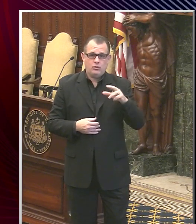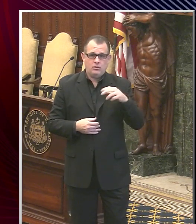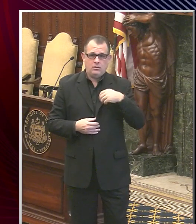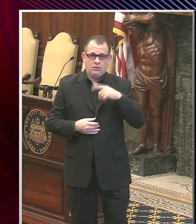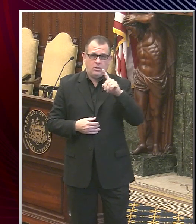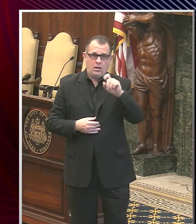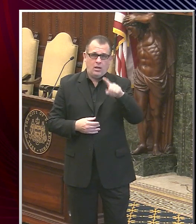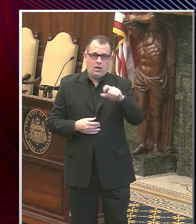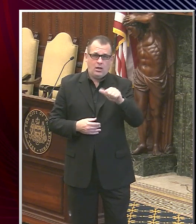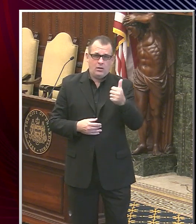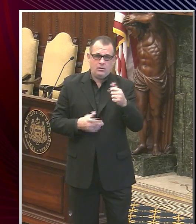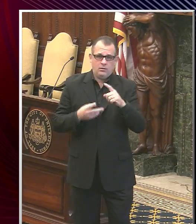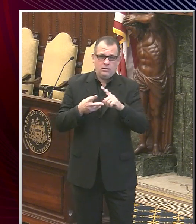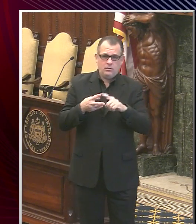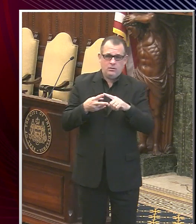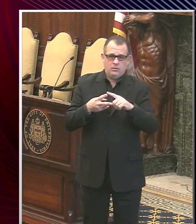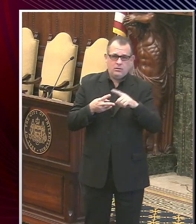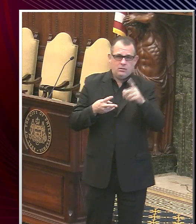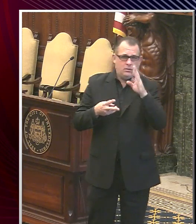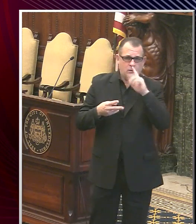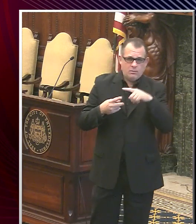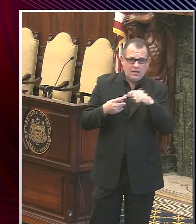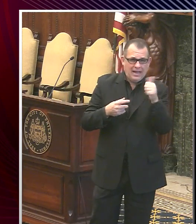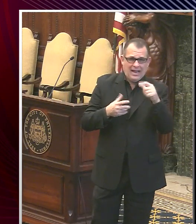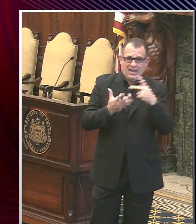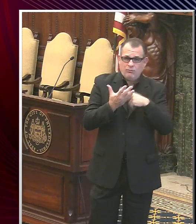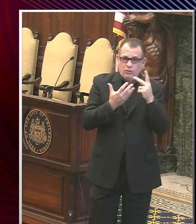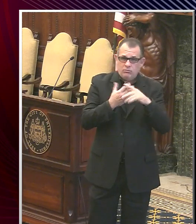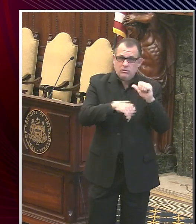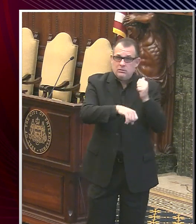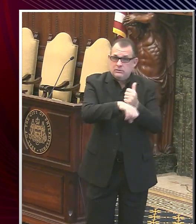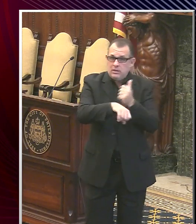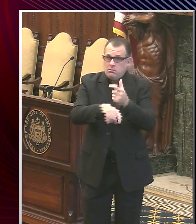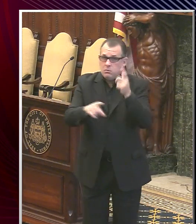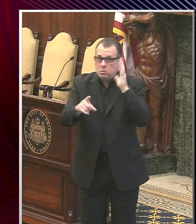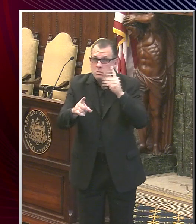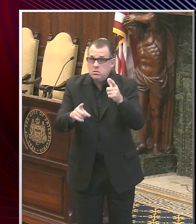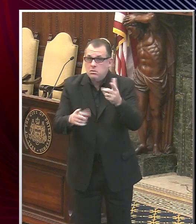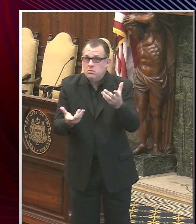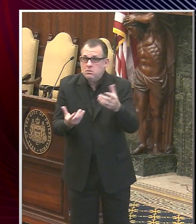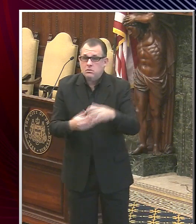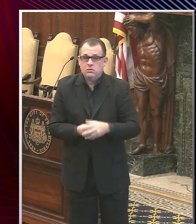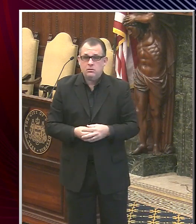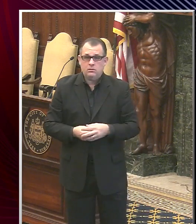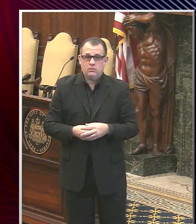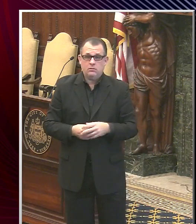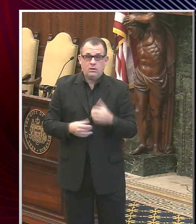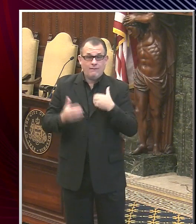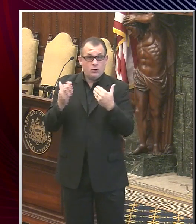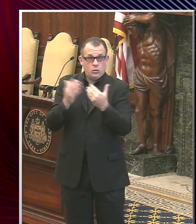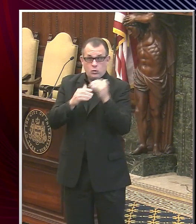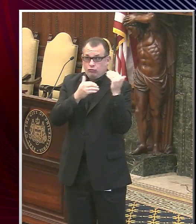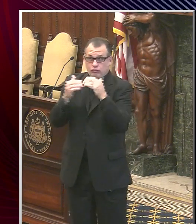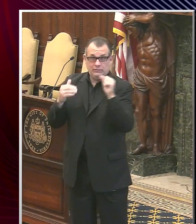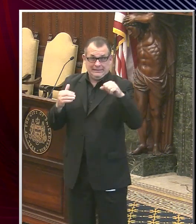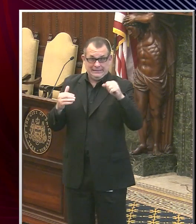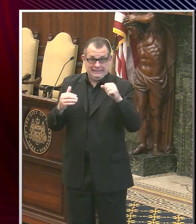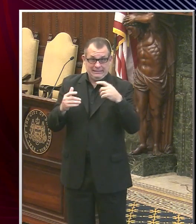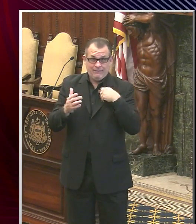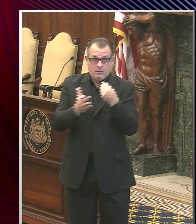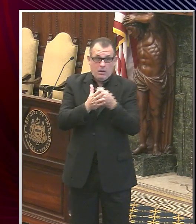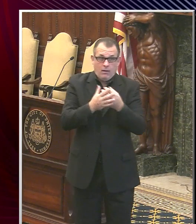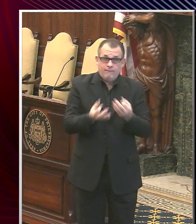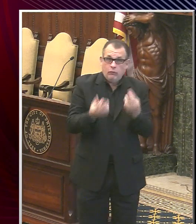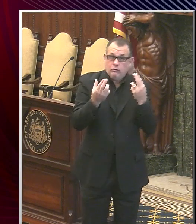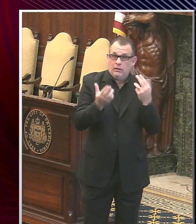addressed is, are there any new initiatives underway? There are new restrictions. So are there any new fundraising initiatives underway? Not